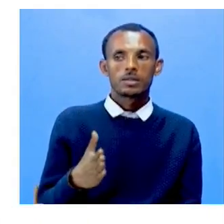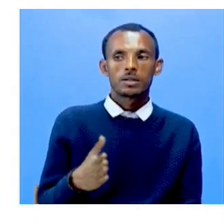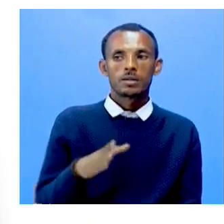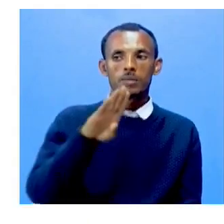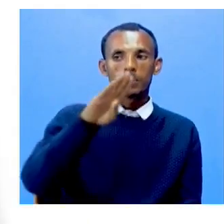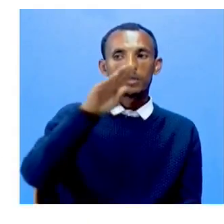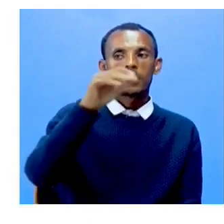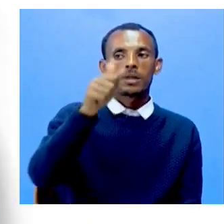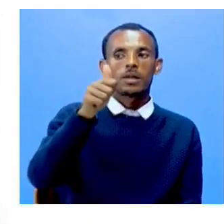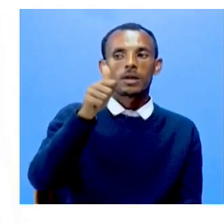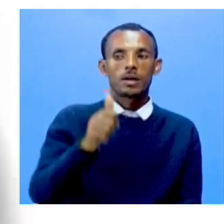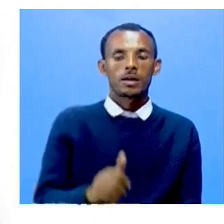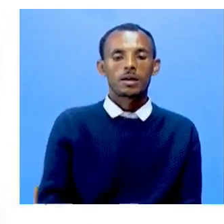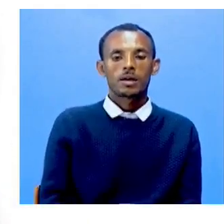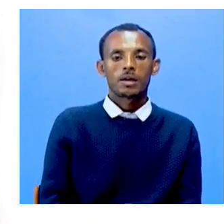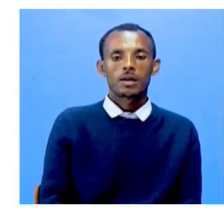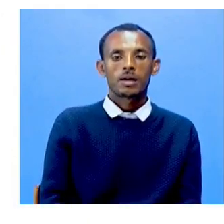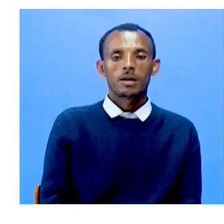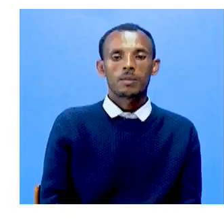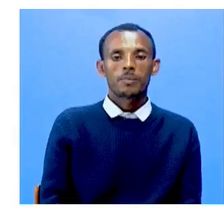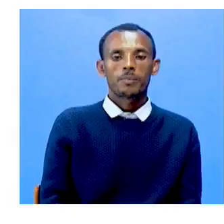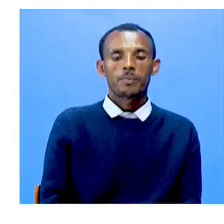BA.